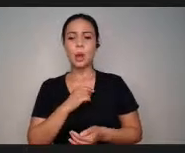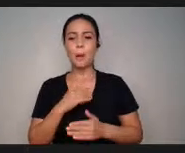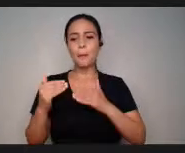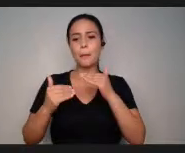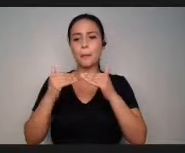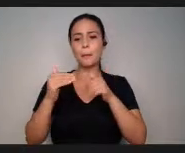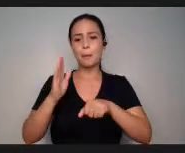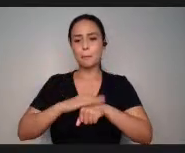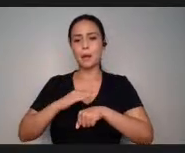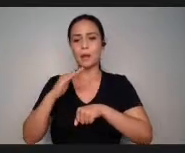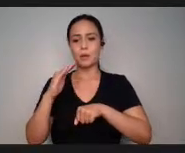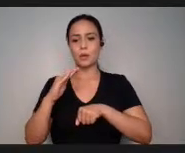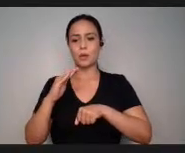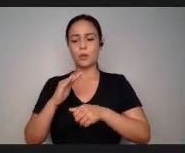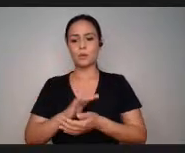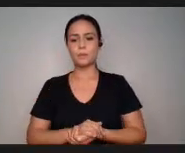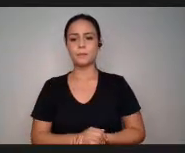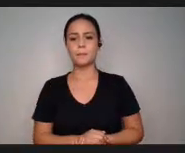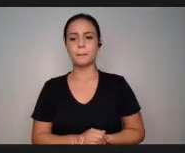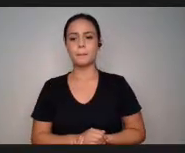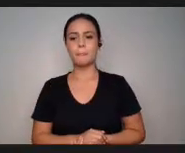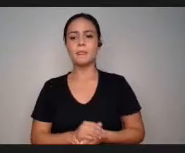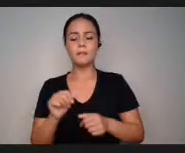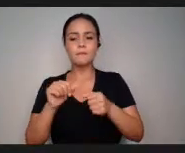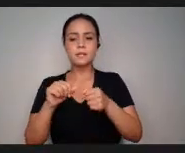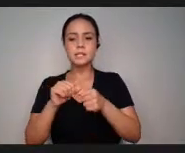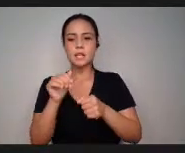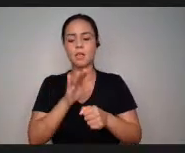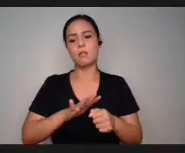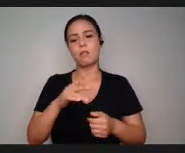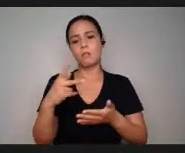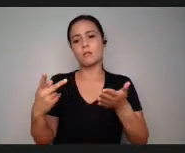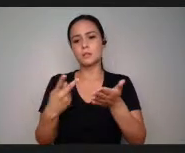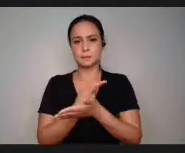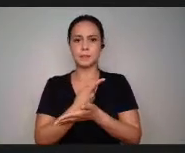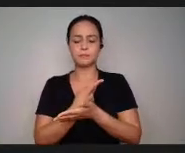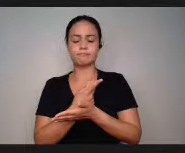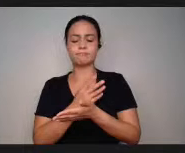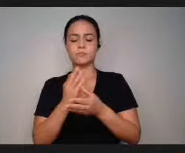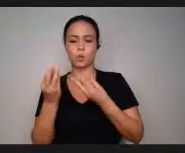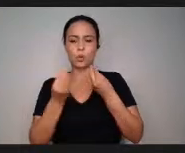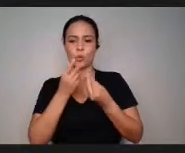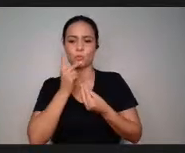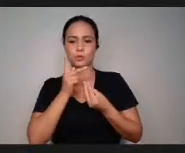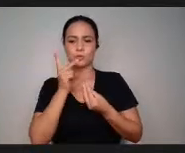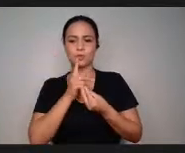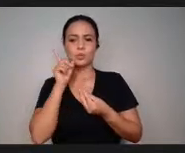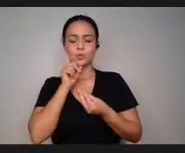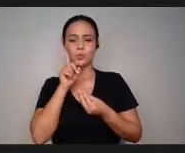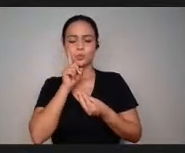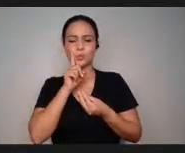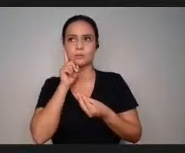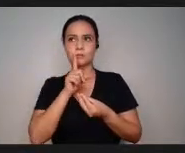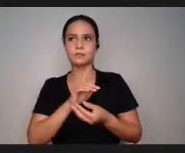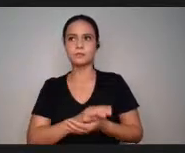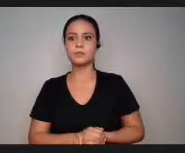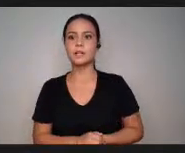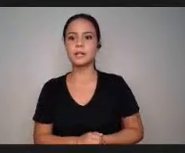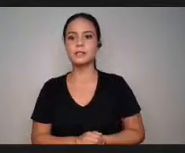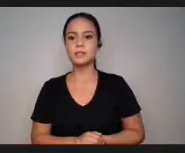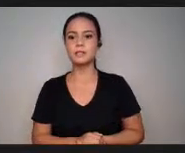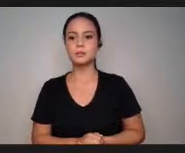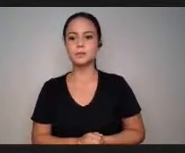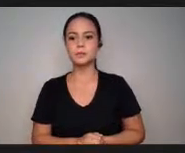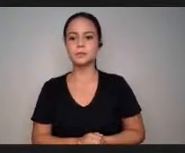transit. And as I said, the deaths and severe illness in the United States have not been equal. They're much higher among our African